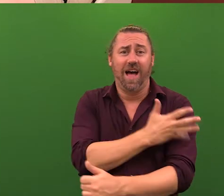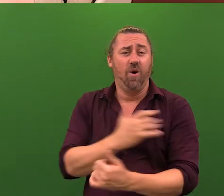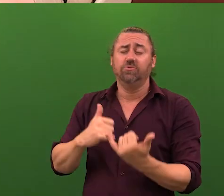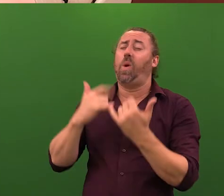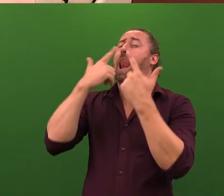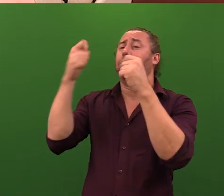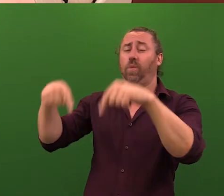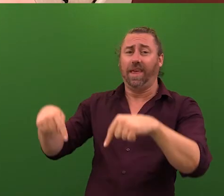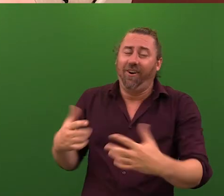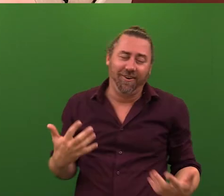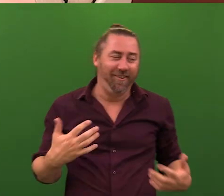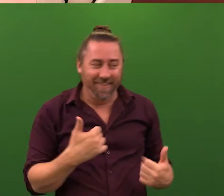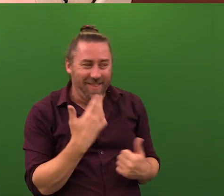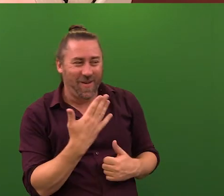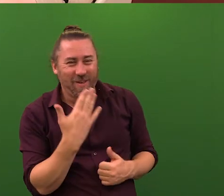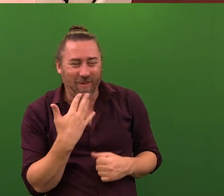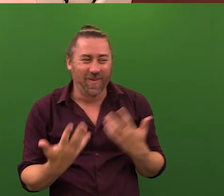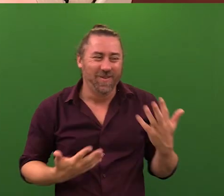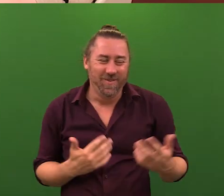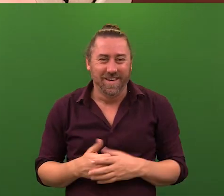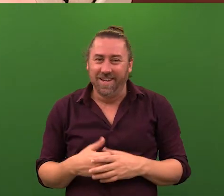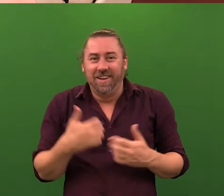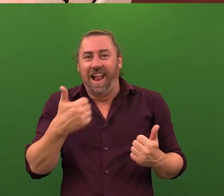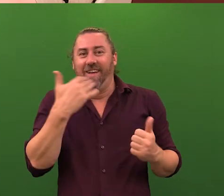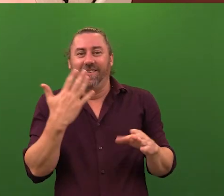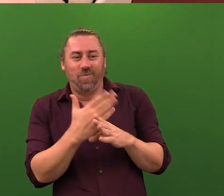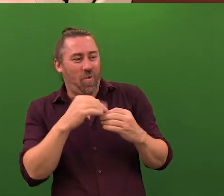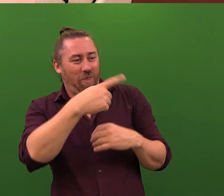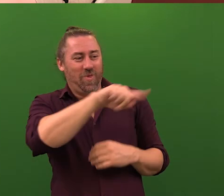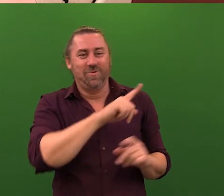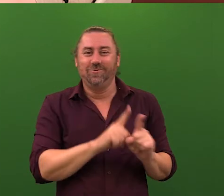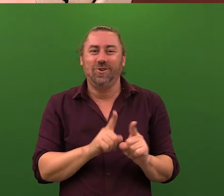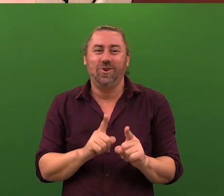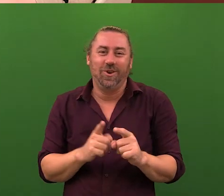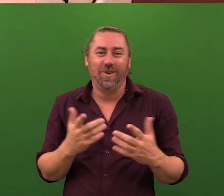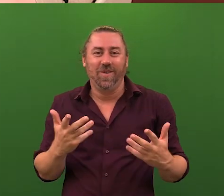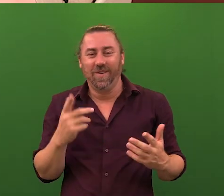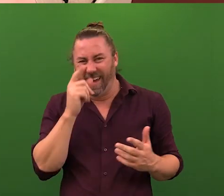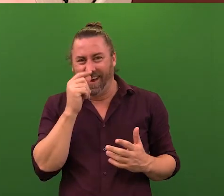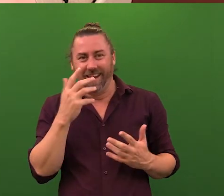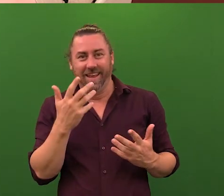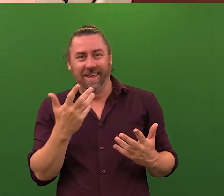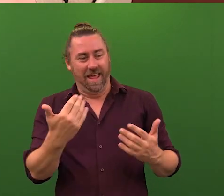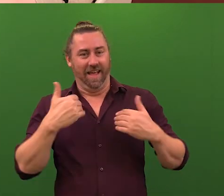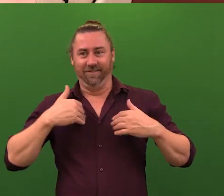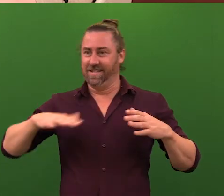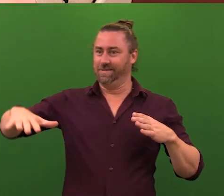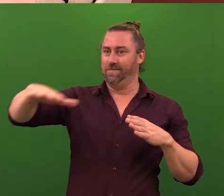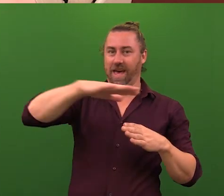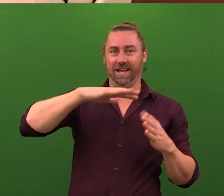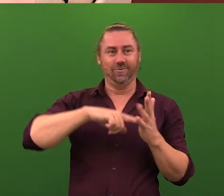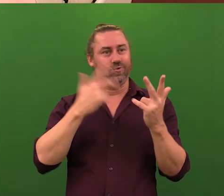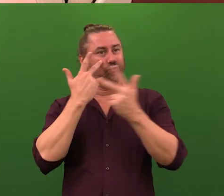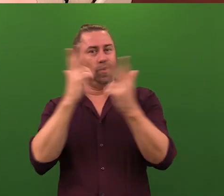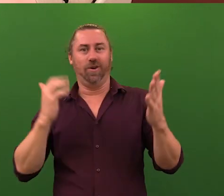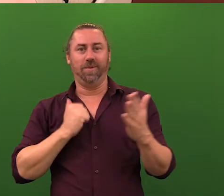to have you here. No, thank you. It's been, great working with you and being able to give me the space to